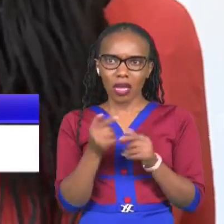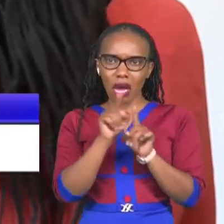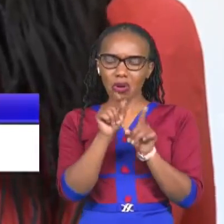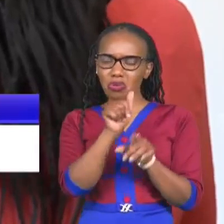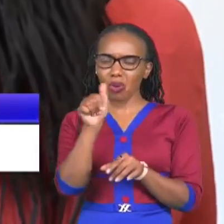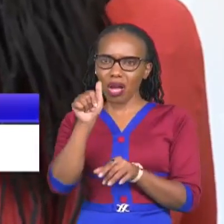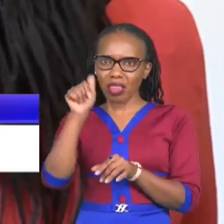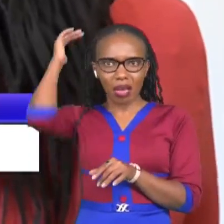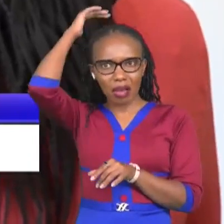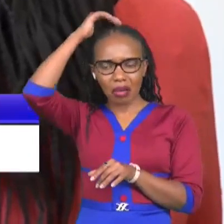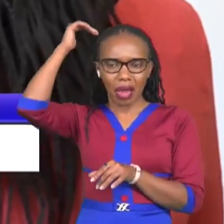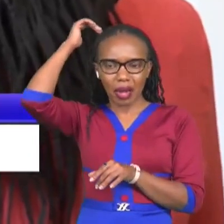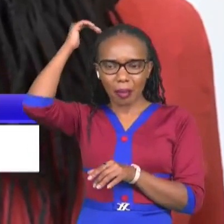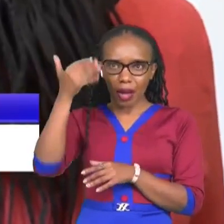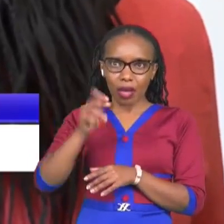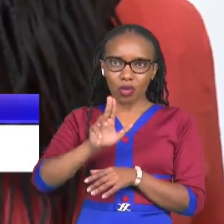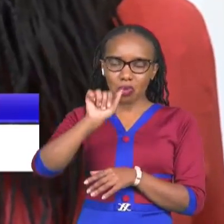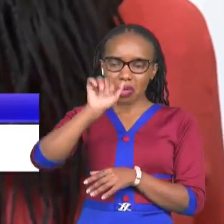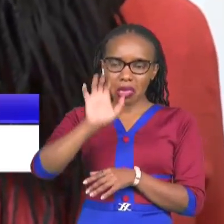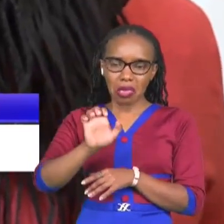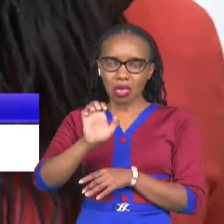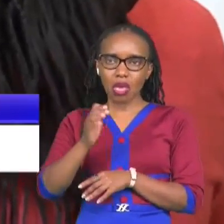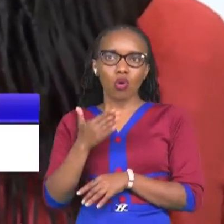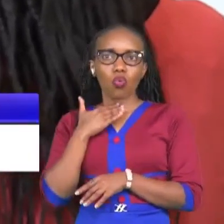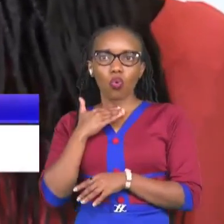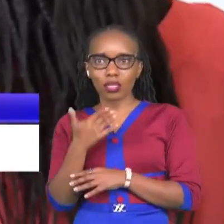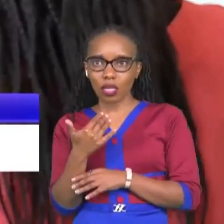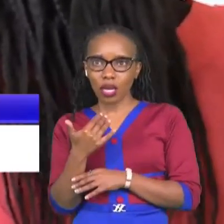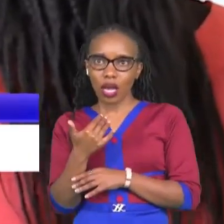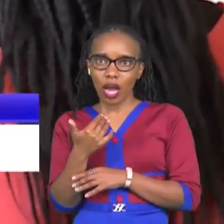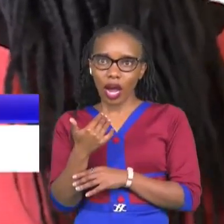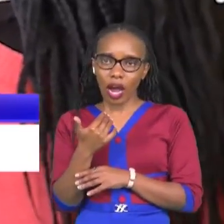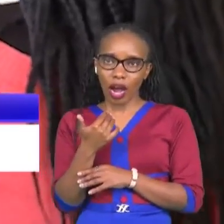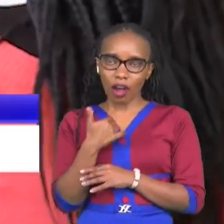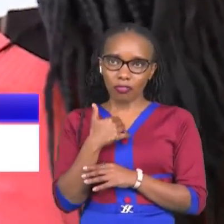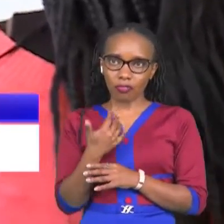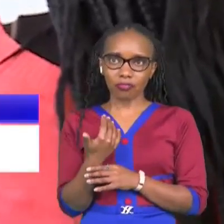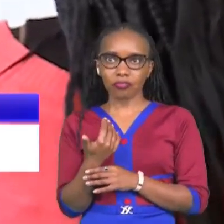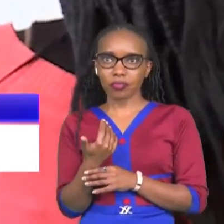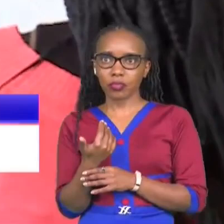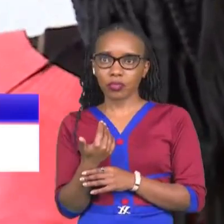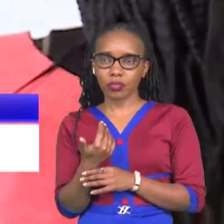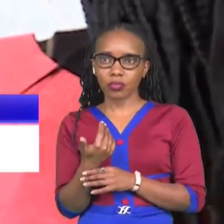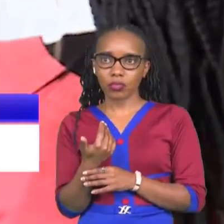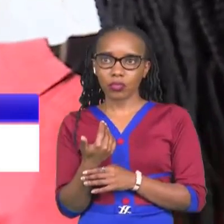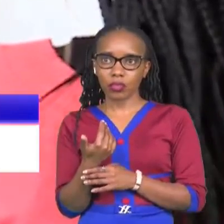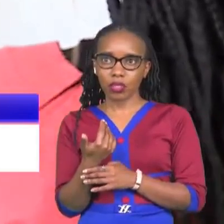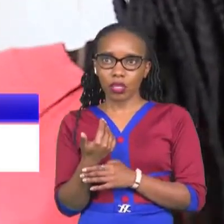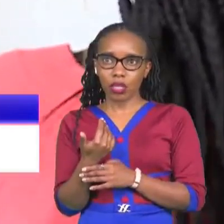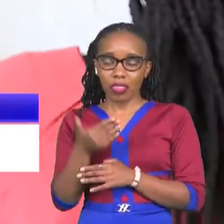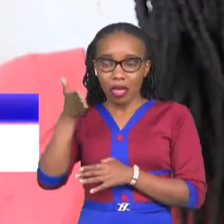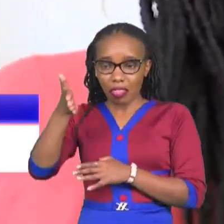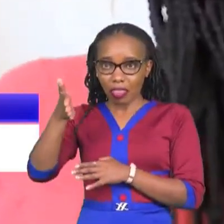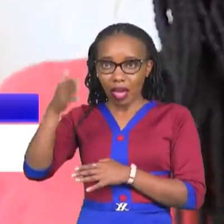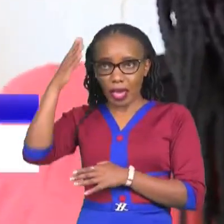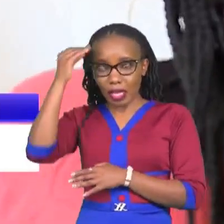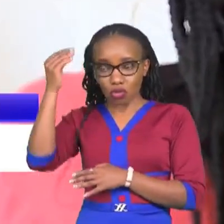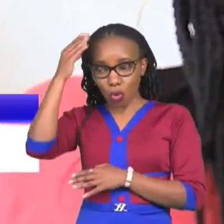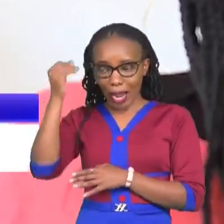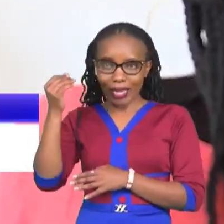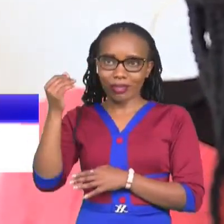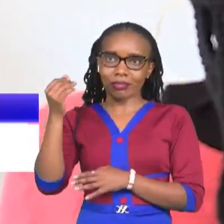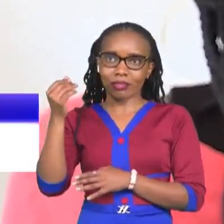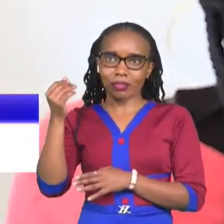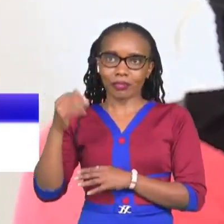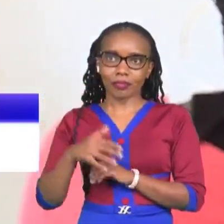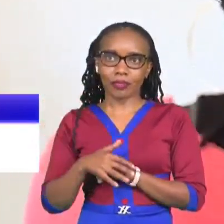the UAE want to have a toehold there as well, although they're already in Somaliland, for example.